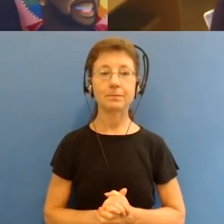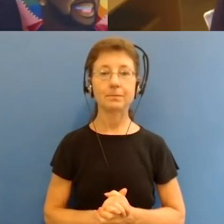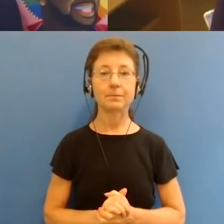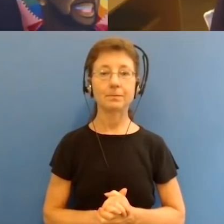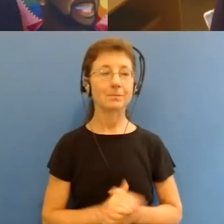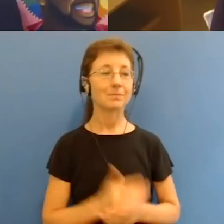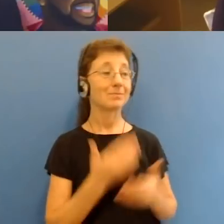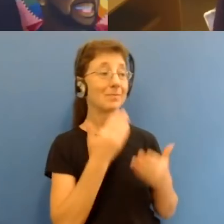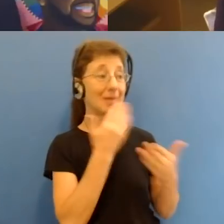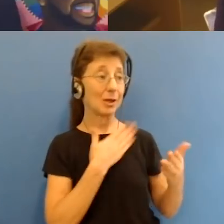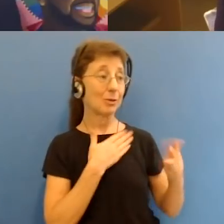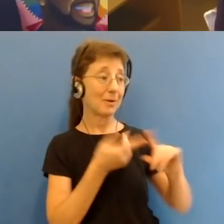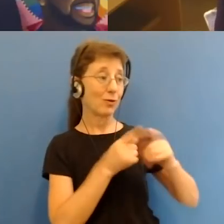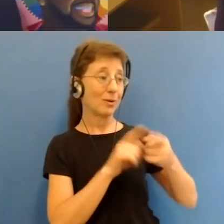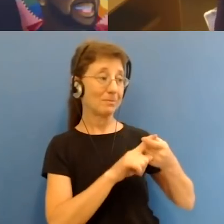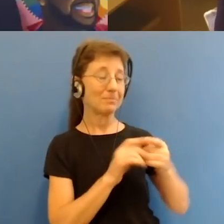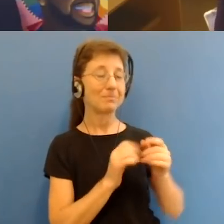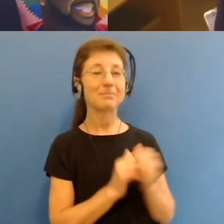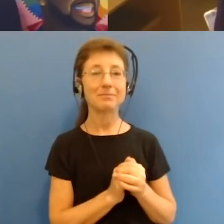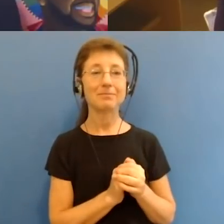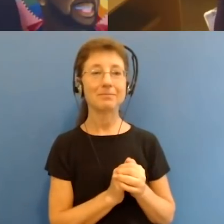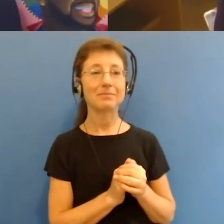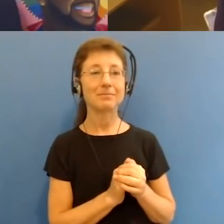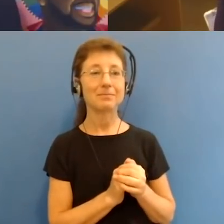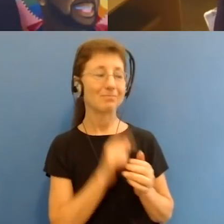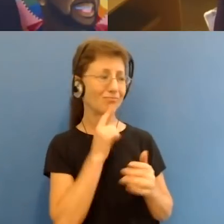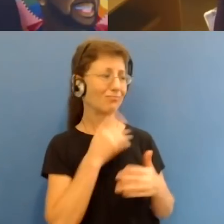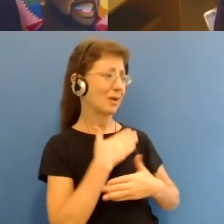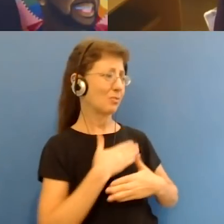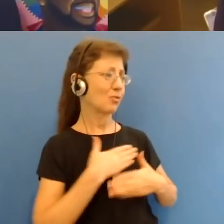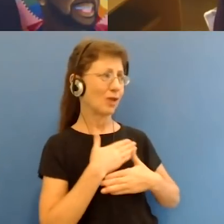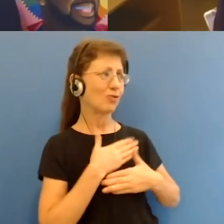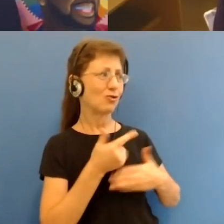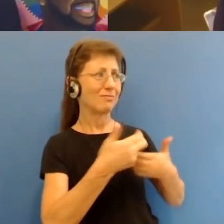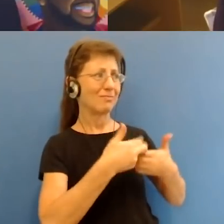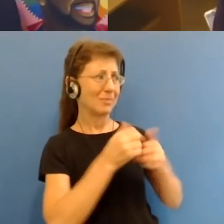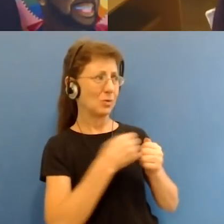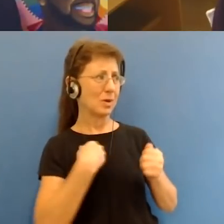Thank you, my friend. Really, really appreciate you being with us. And